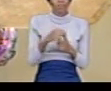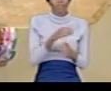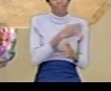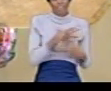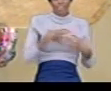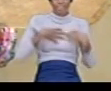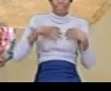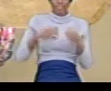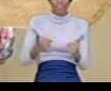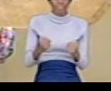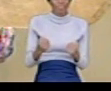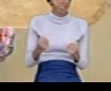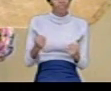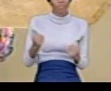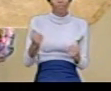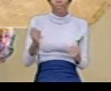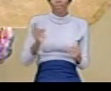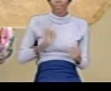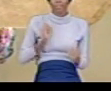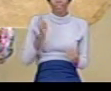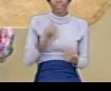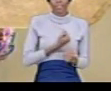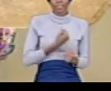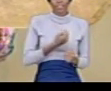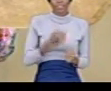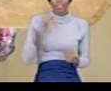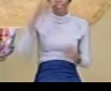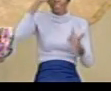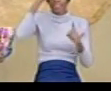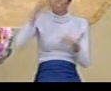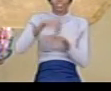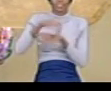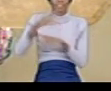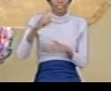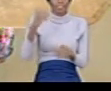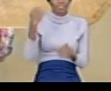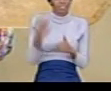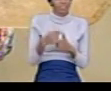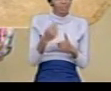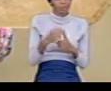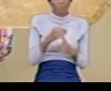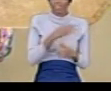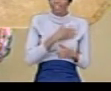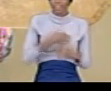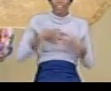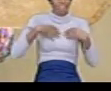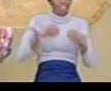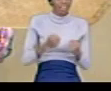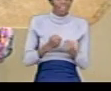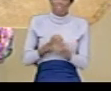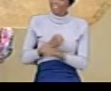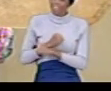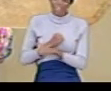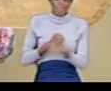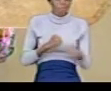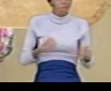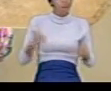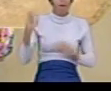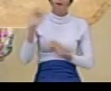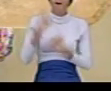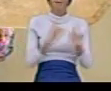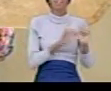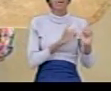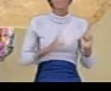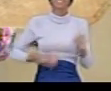and heal us. He sent his word and he healed them.